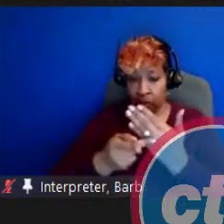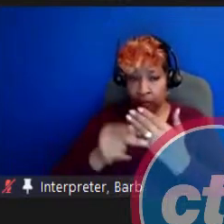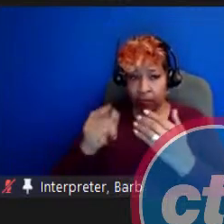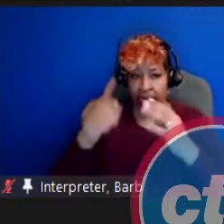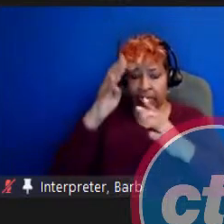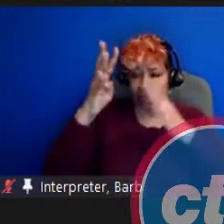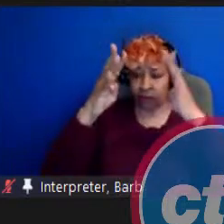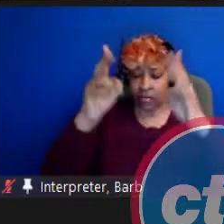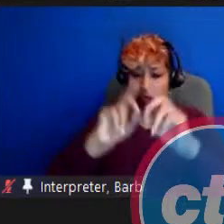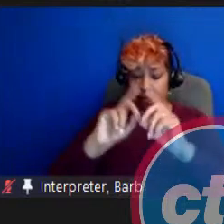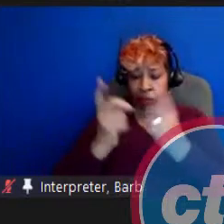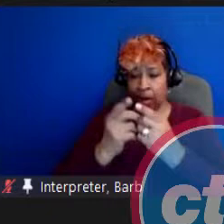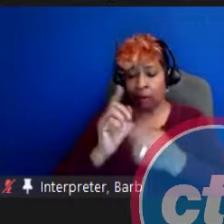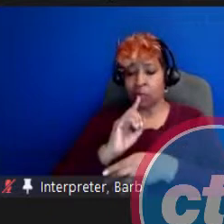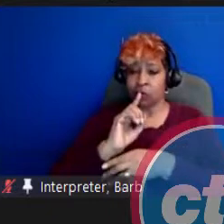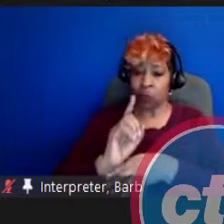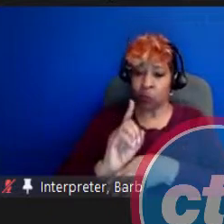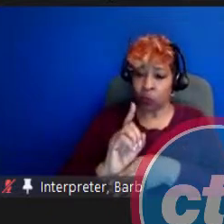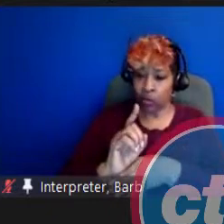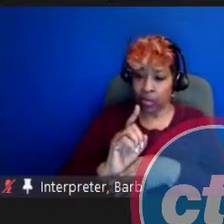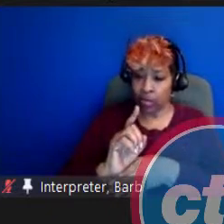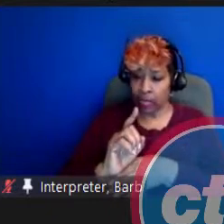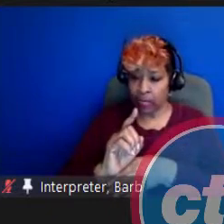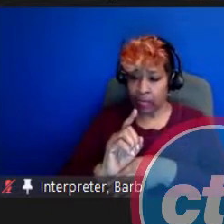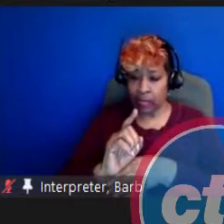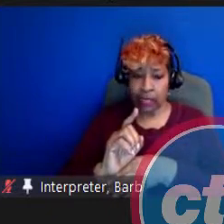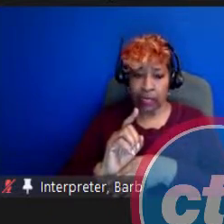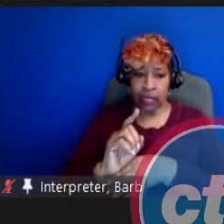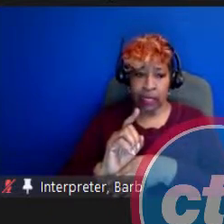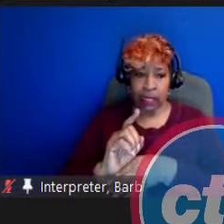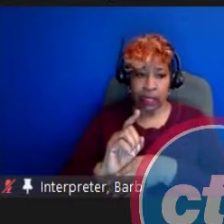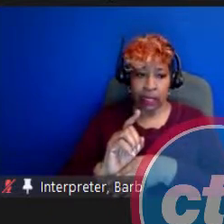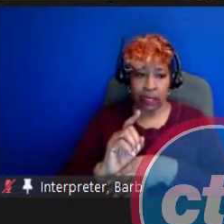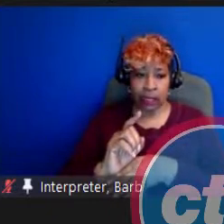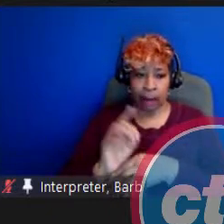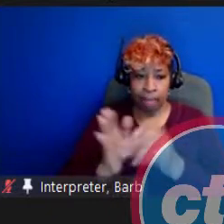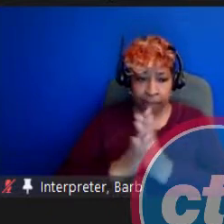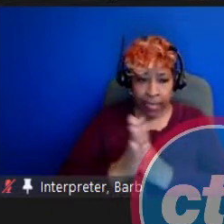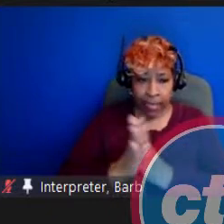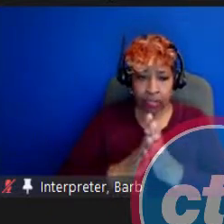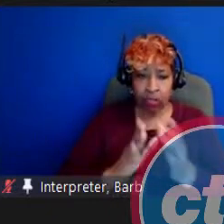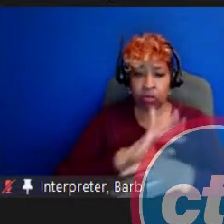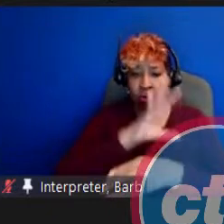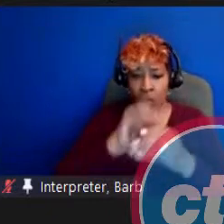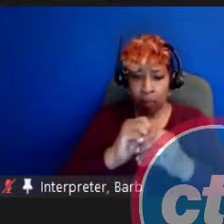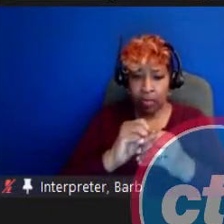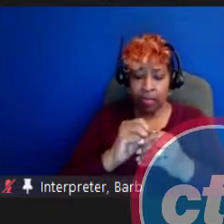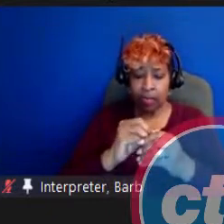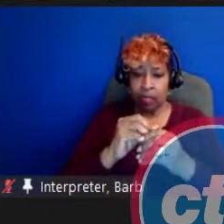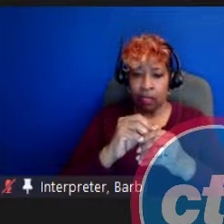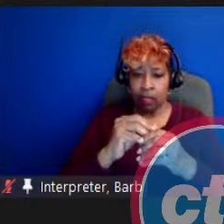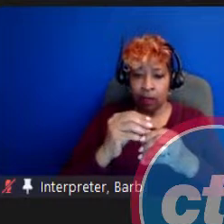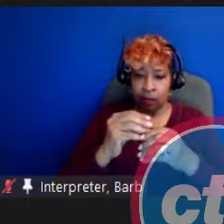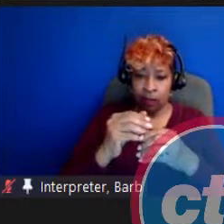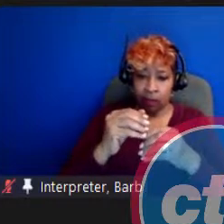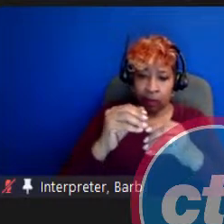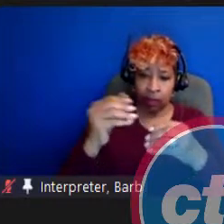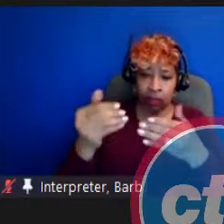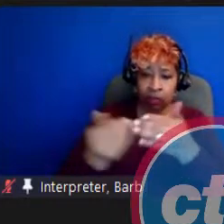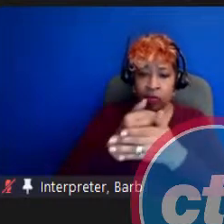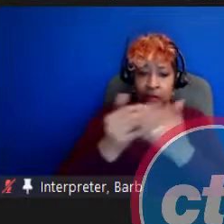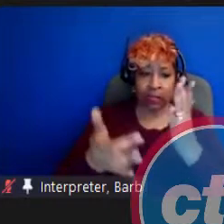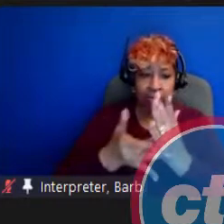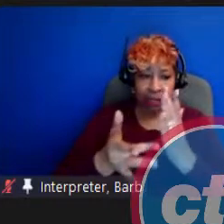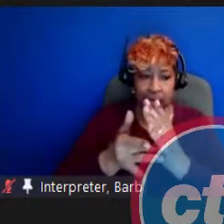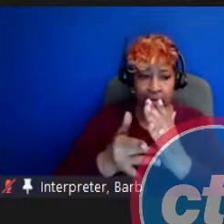Department is really tasked with incorporating cutting edge technology, new process improvements across CTA